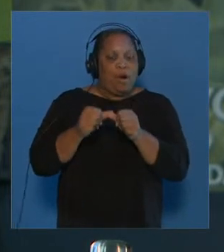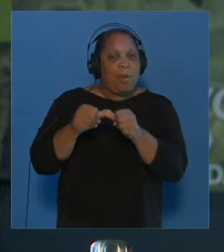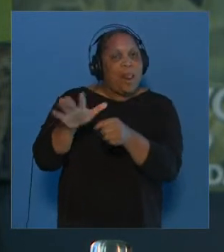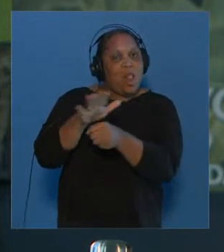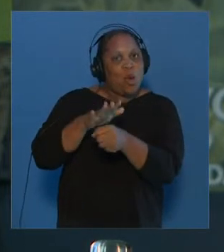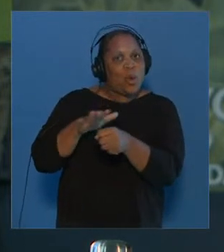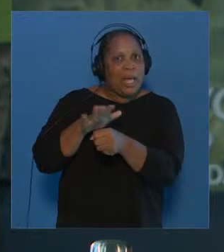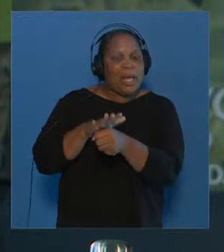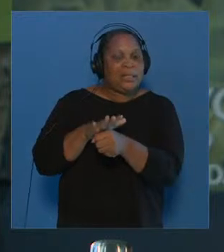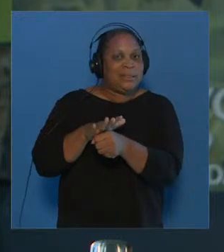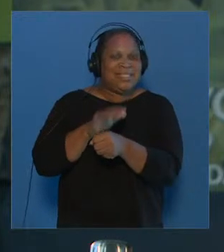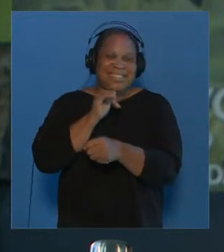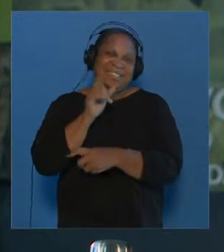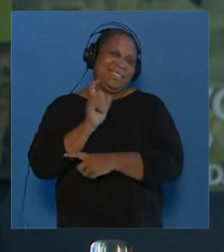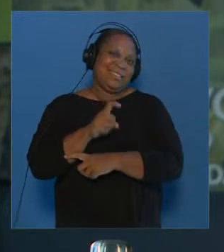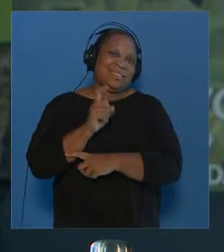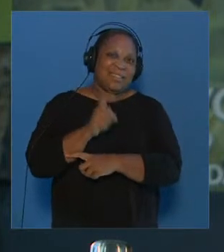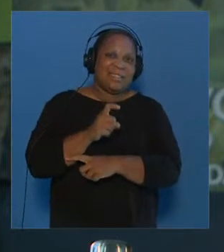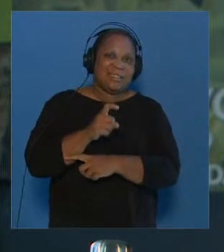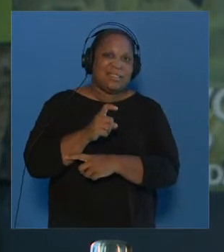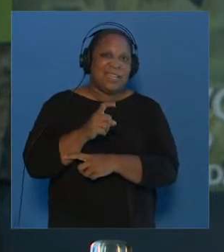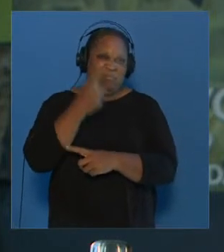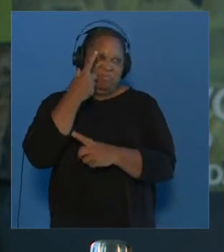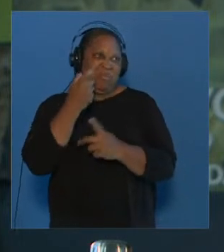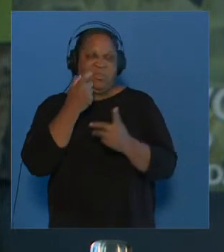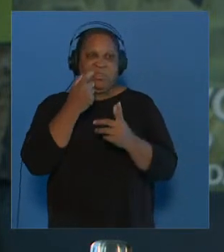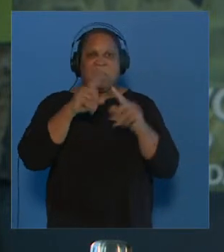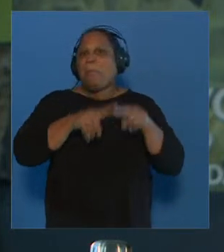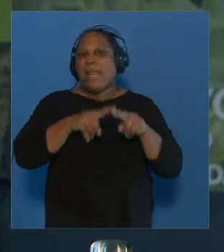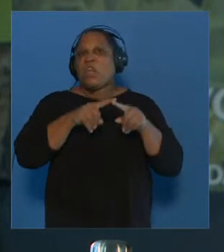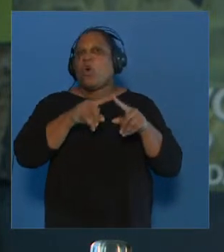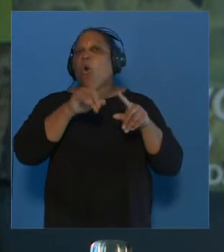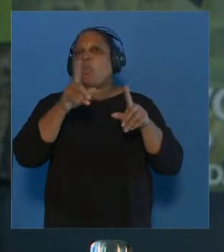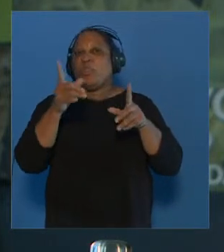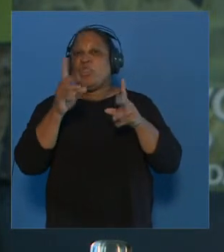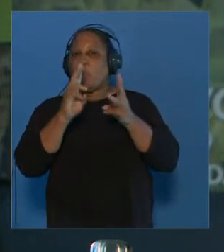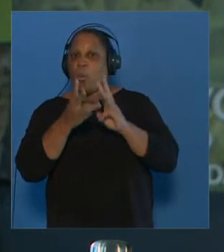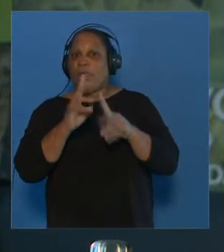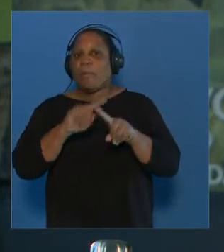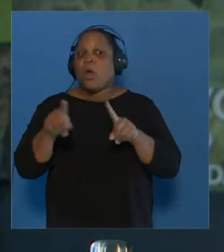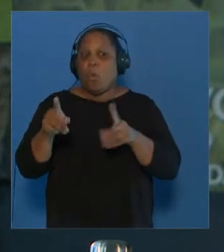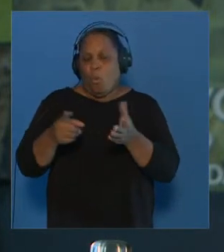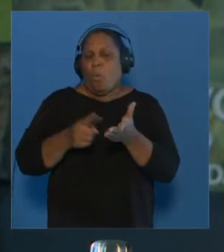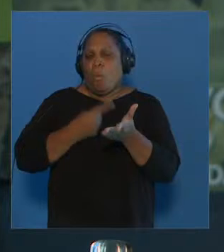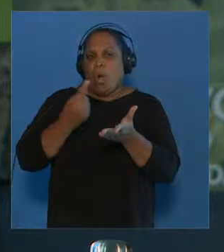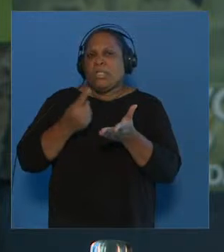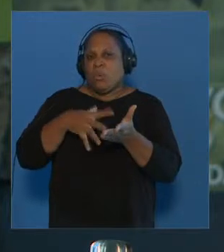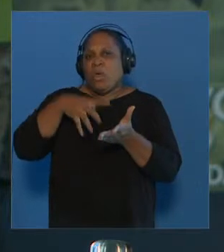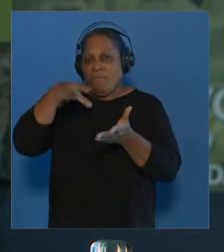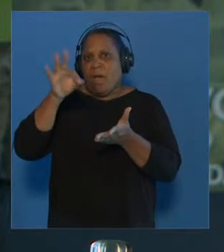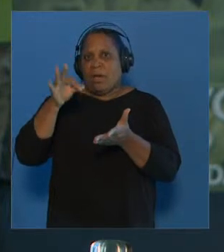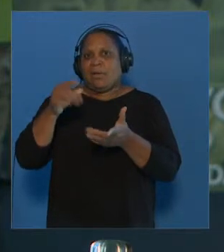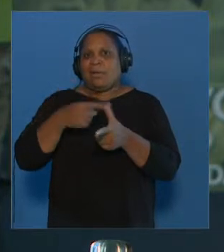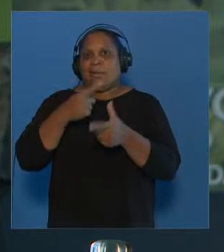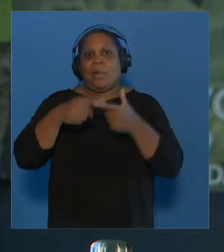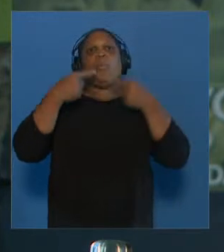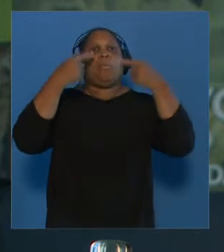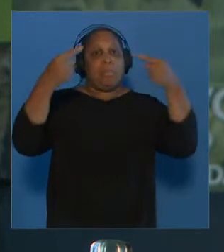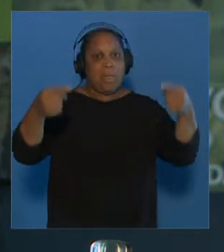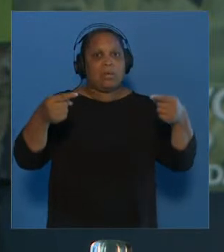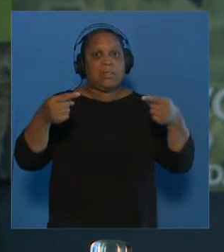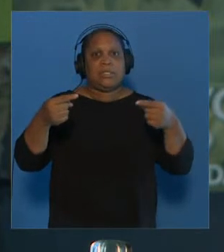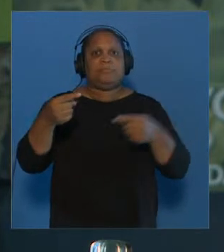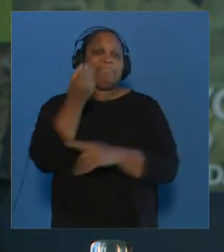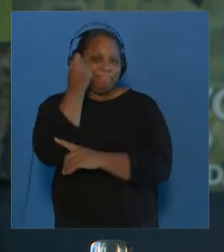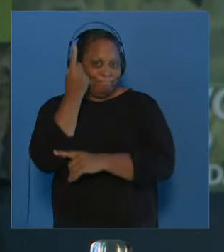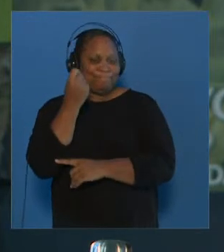not necessarily beholden to the weather. So we are looking to do that, and once that's been located, then we'll be making those announcements as well. Got you. Thank